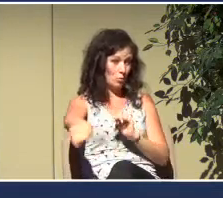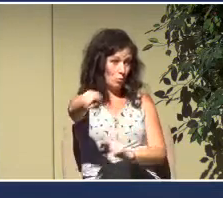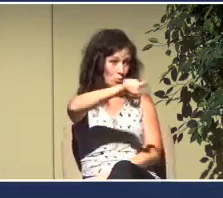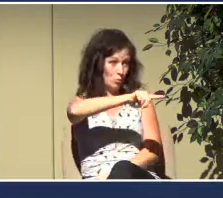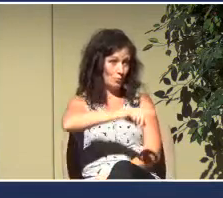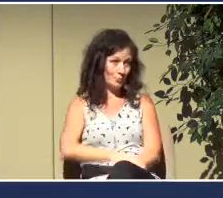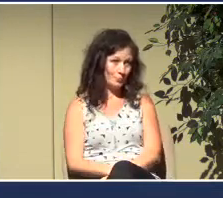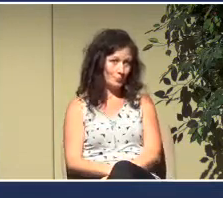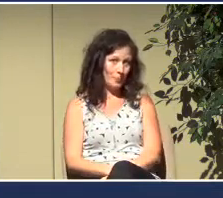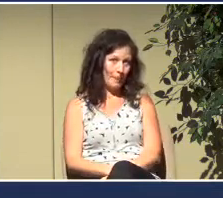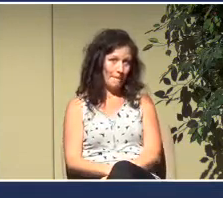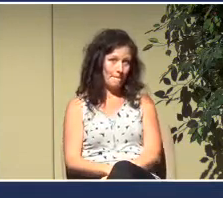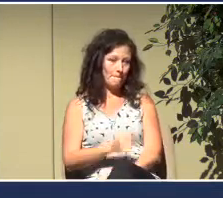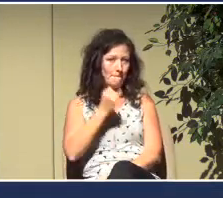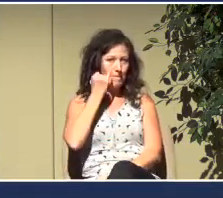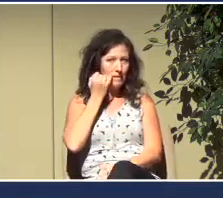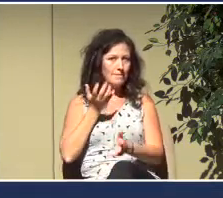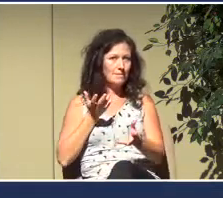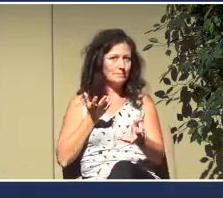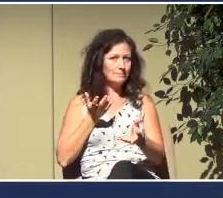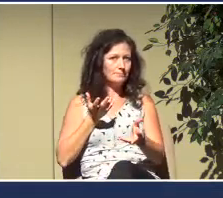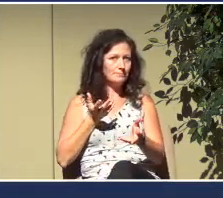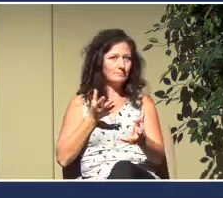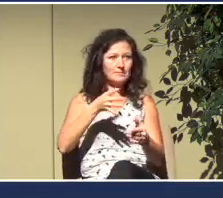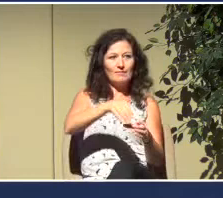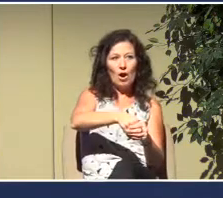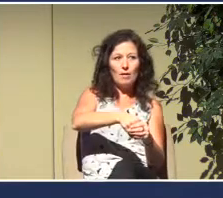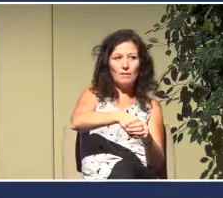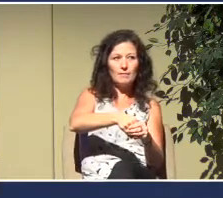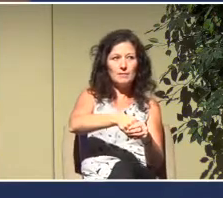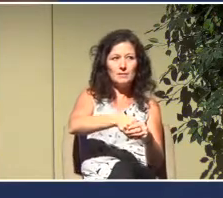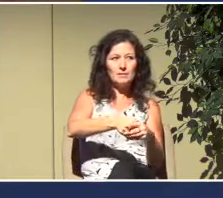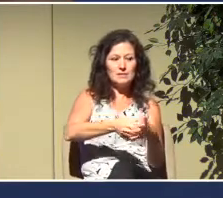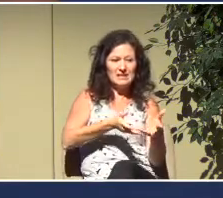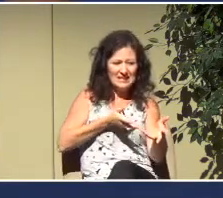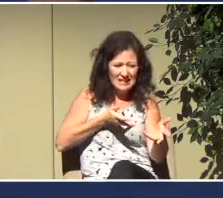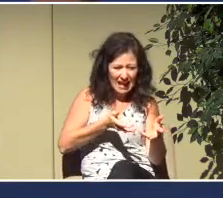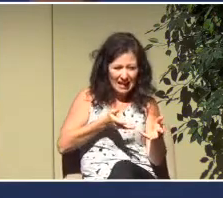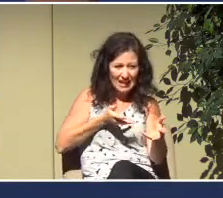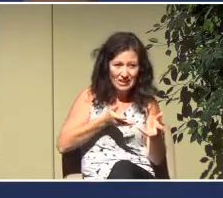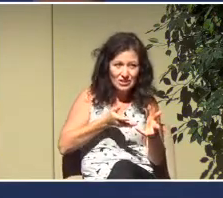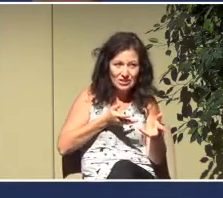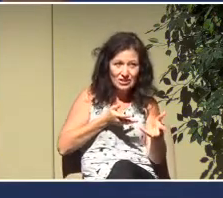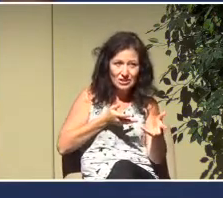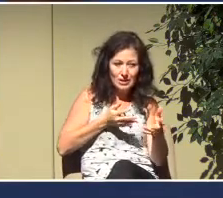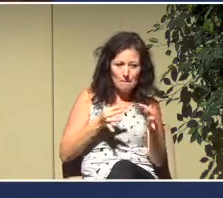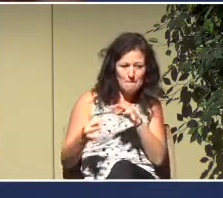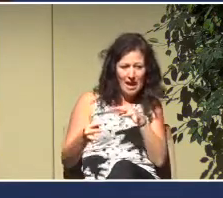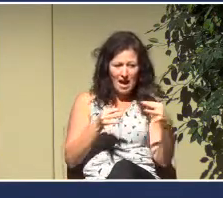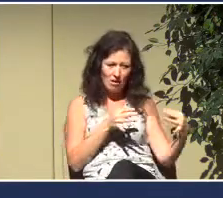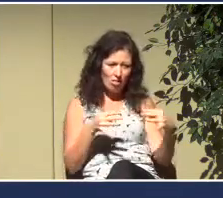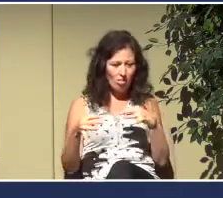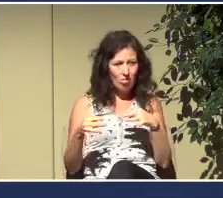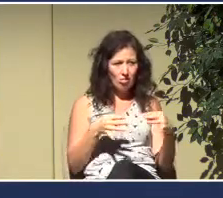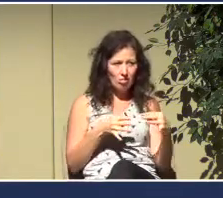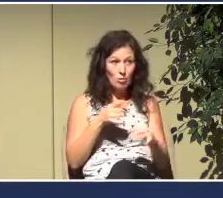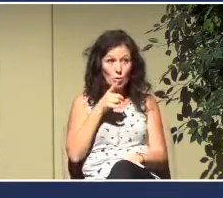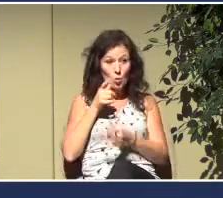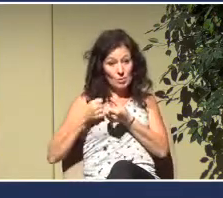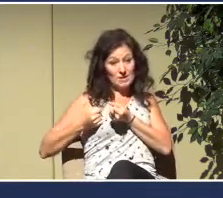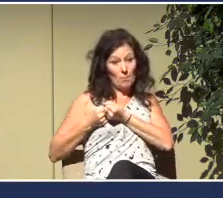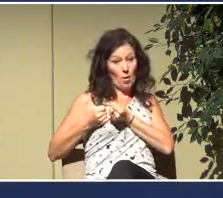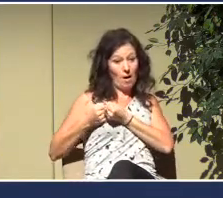If we engage in this battle, though, pay attention to this, because we are going to find God himself fighting alongside